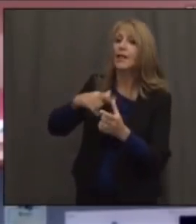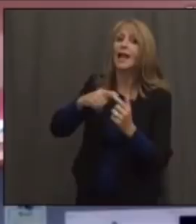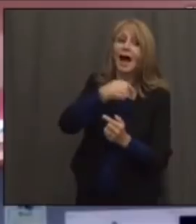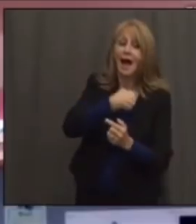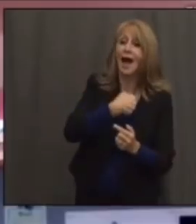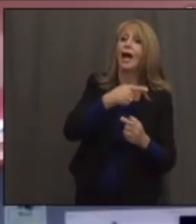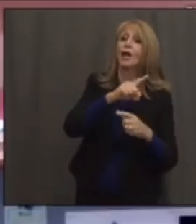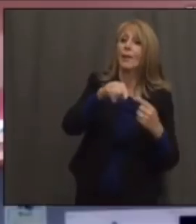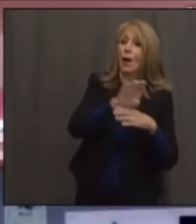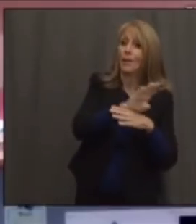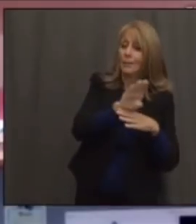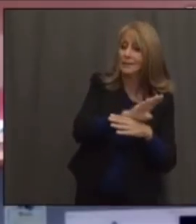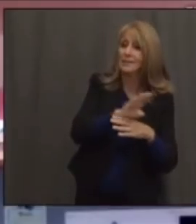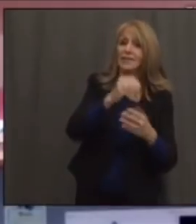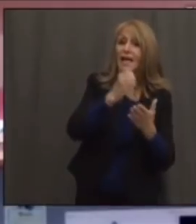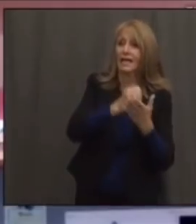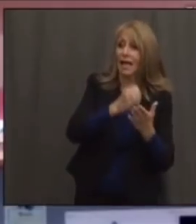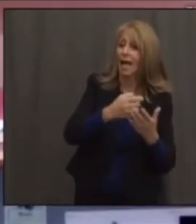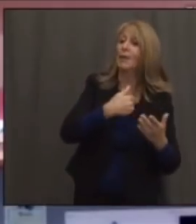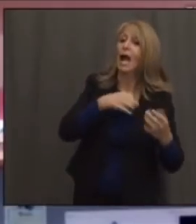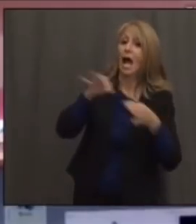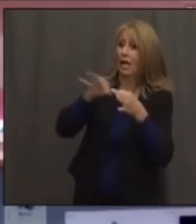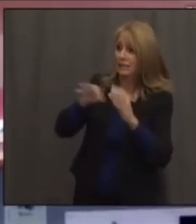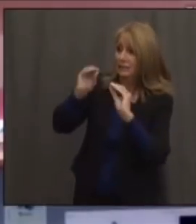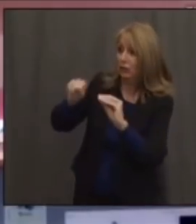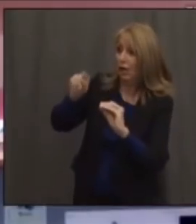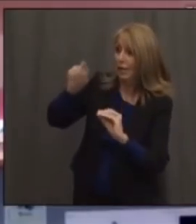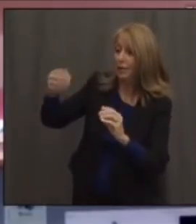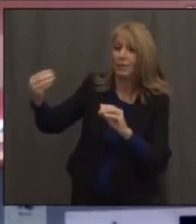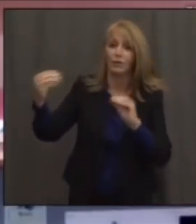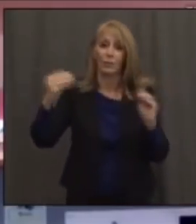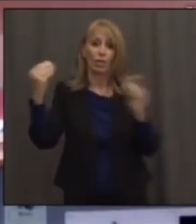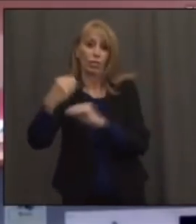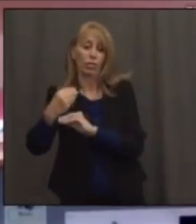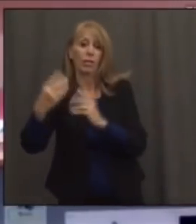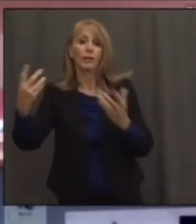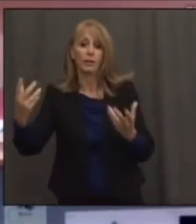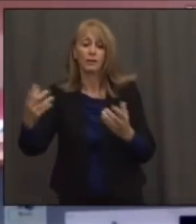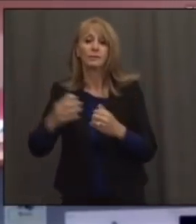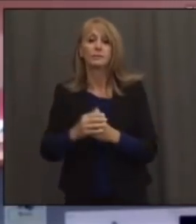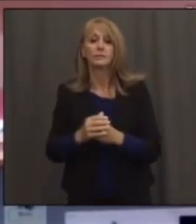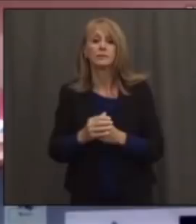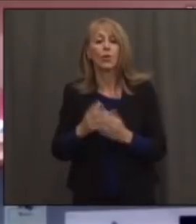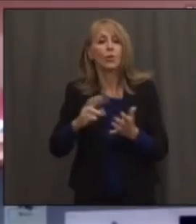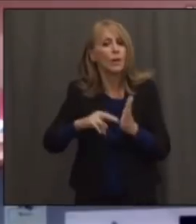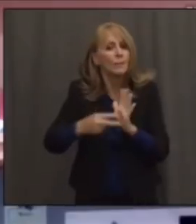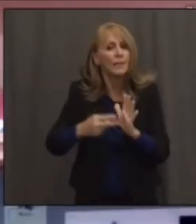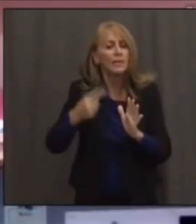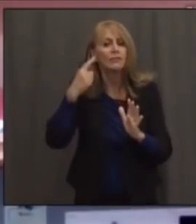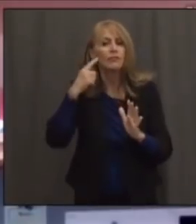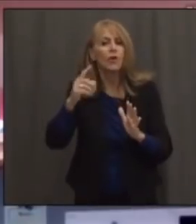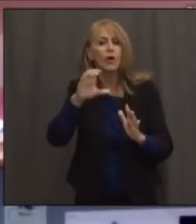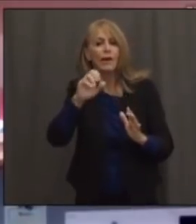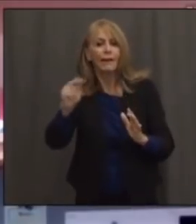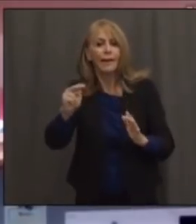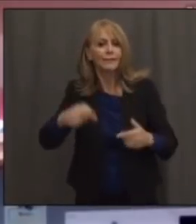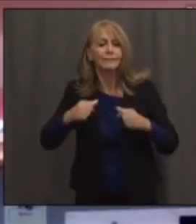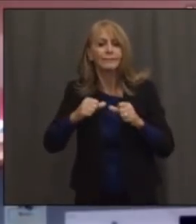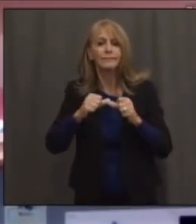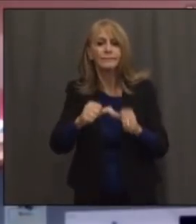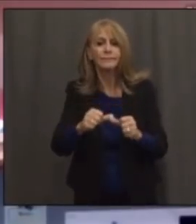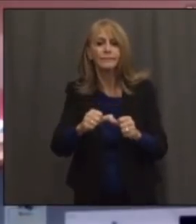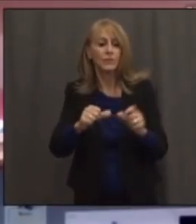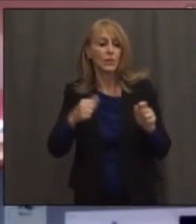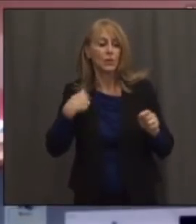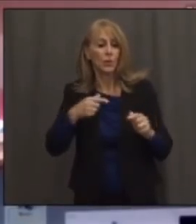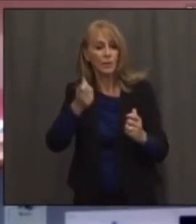on what it means to keep livelihoods going, resulted in a better output for Connecticut because we both understood